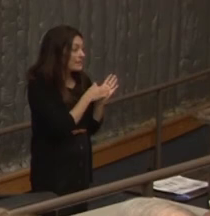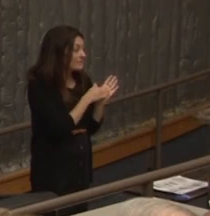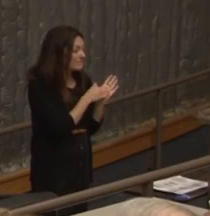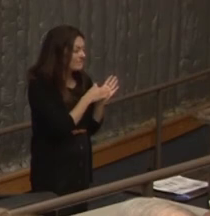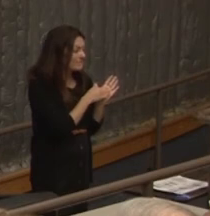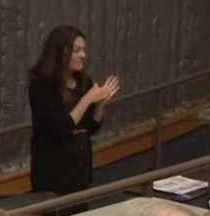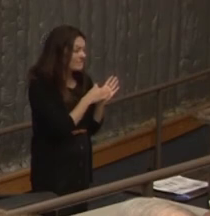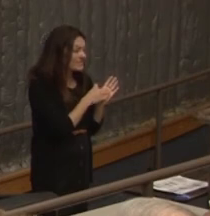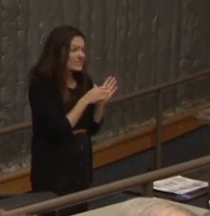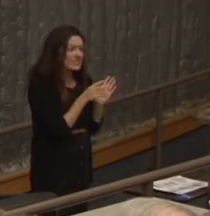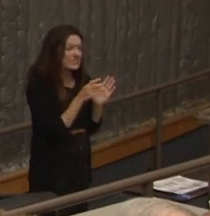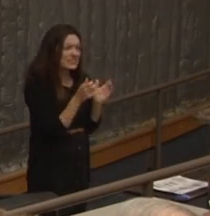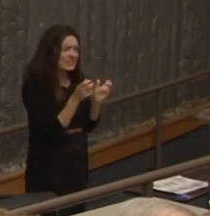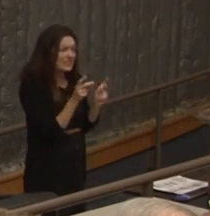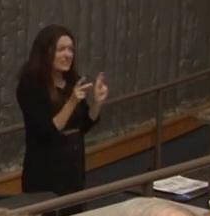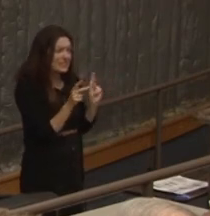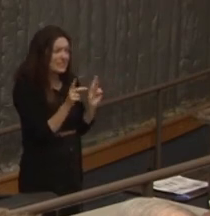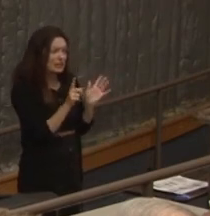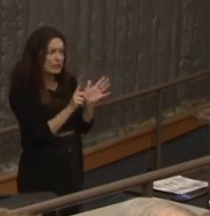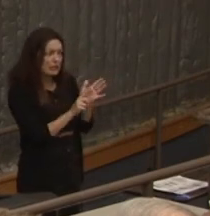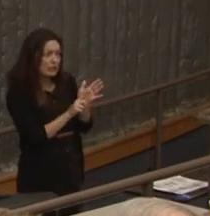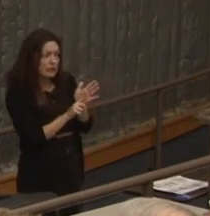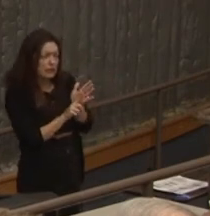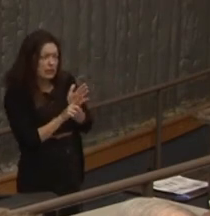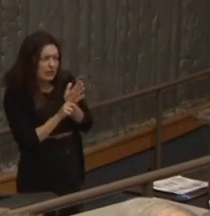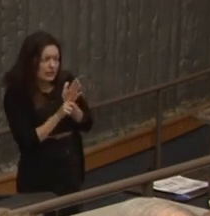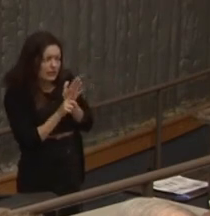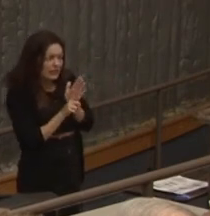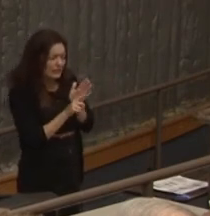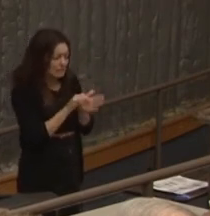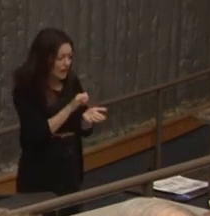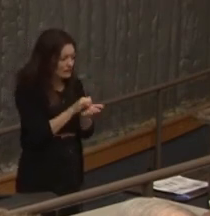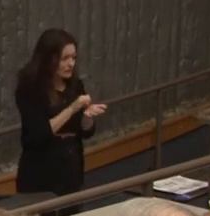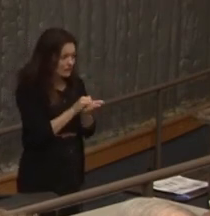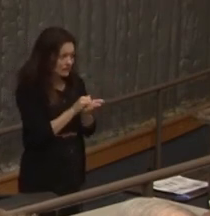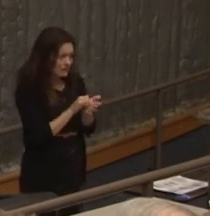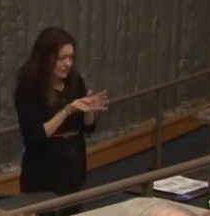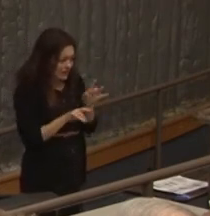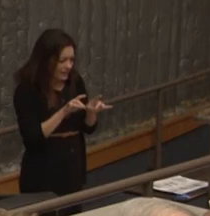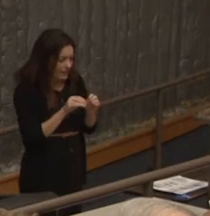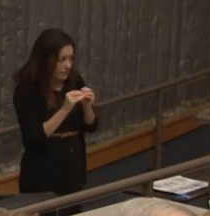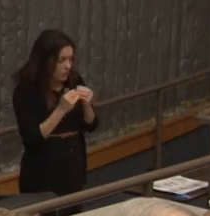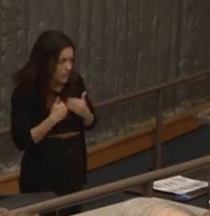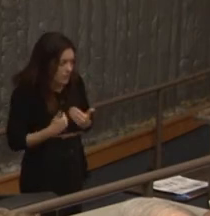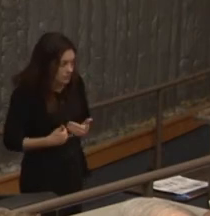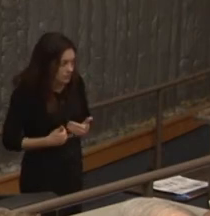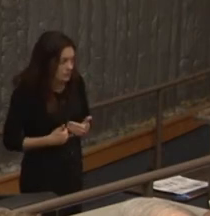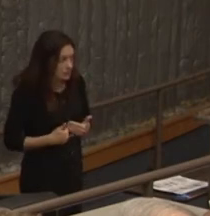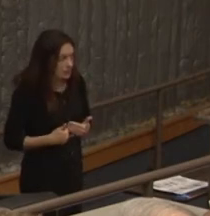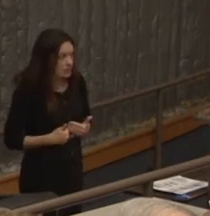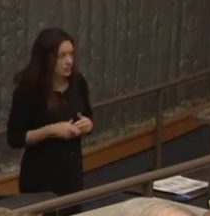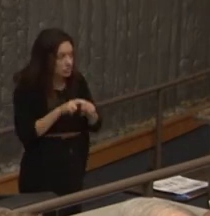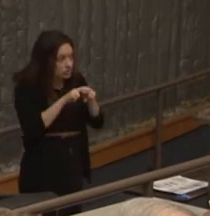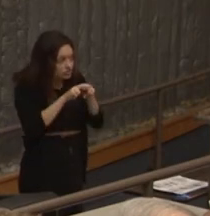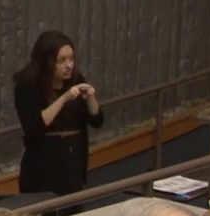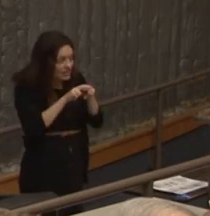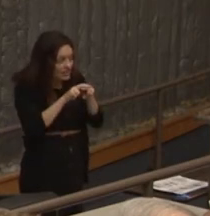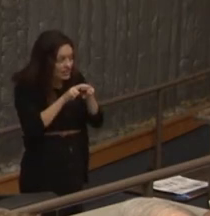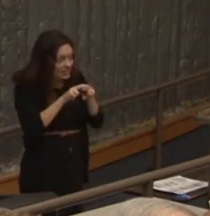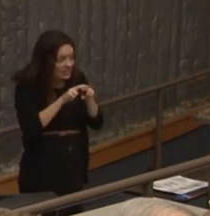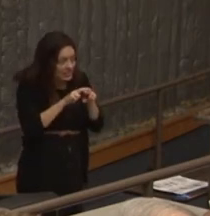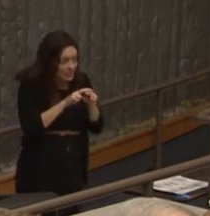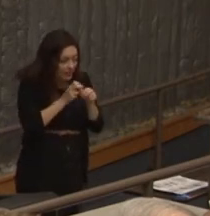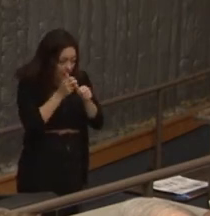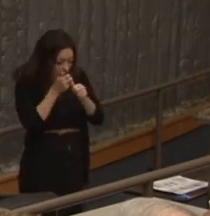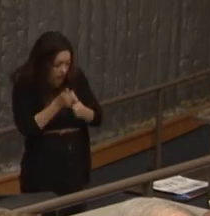some figuring out and said, that's impossible. And Raoul Hilberg began tracking the trains and how many people are on each train. We